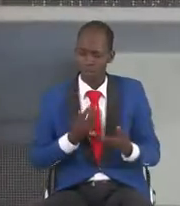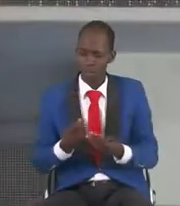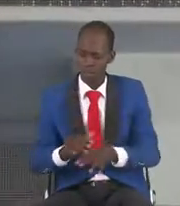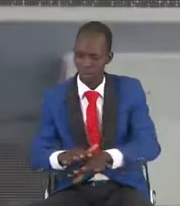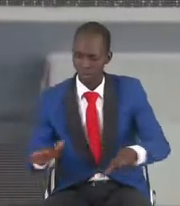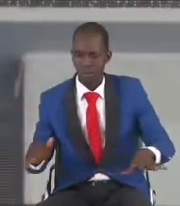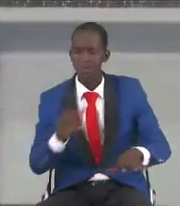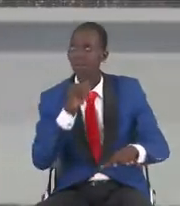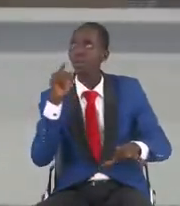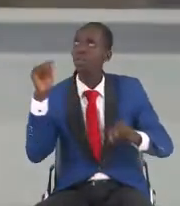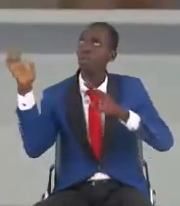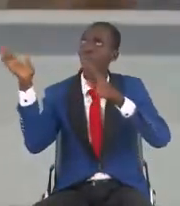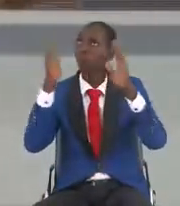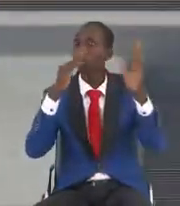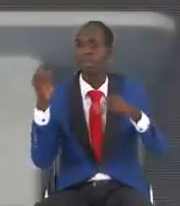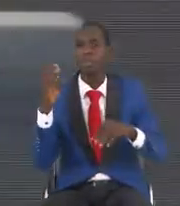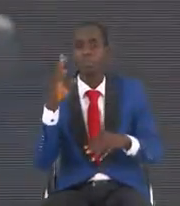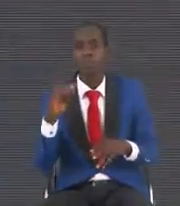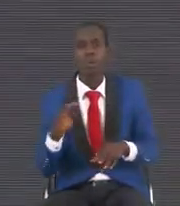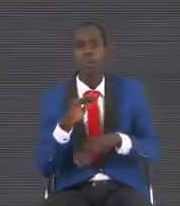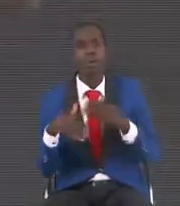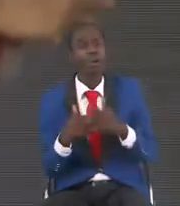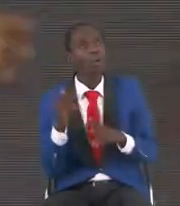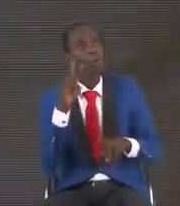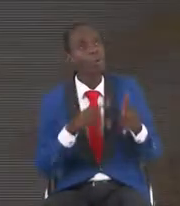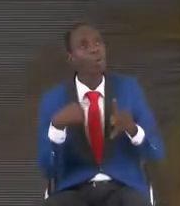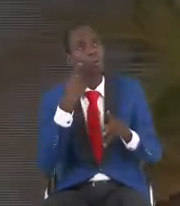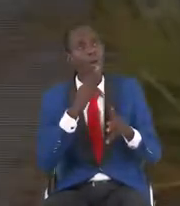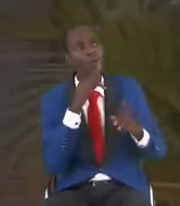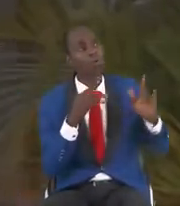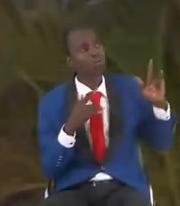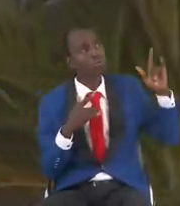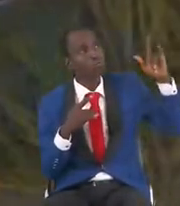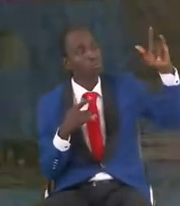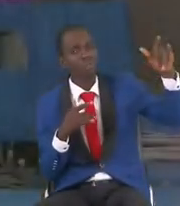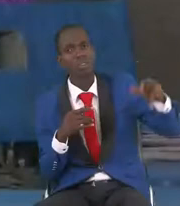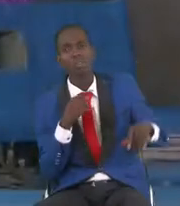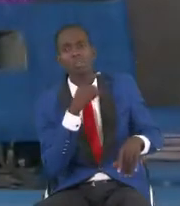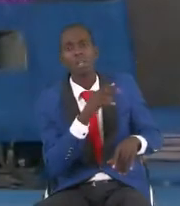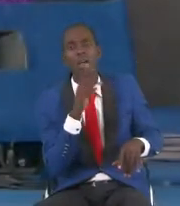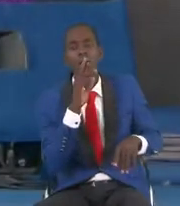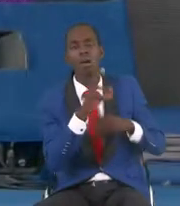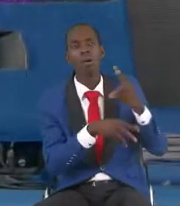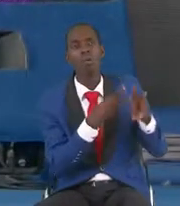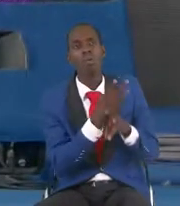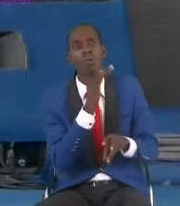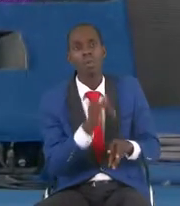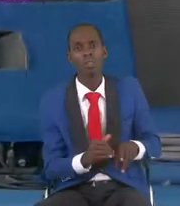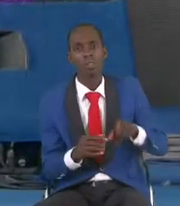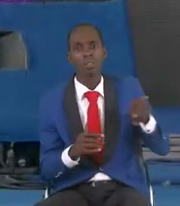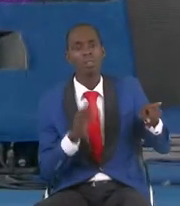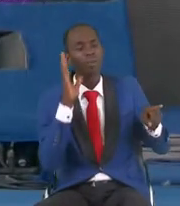space. And so all those people who are using aeroplane, they said they are worldly. They said they are going to go to